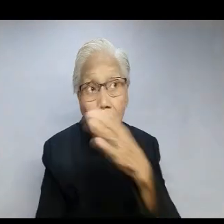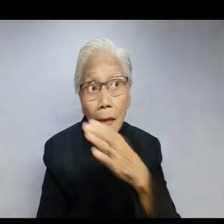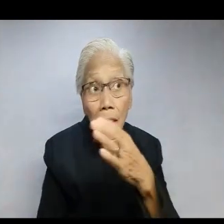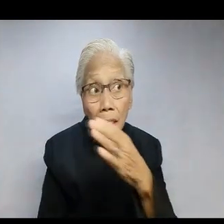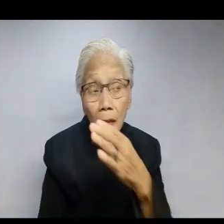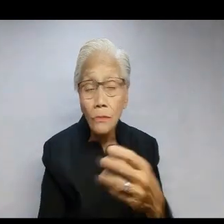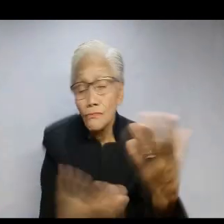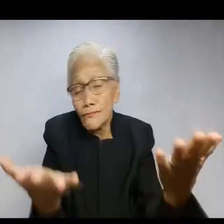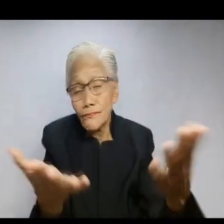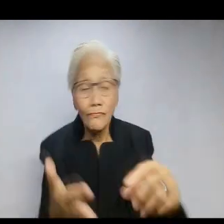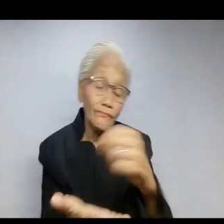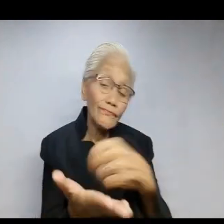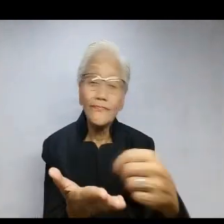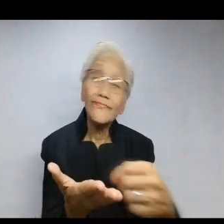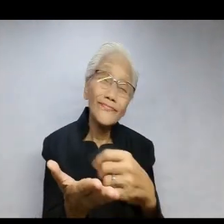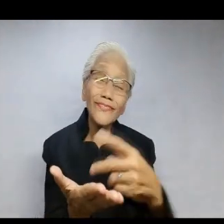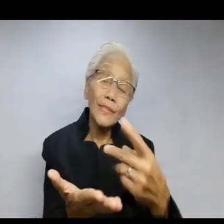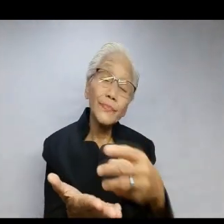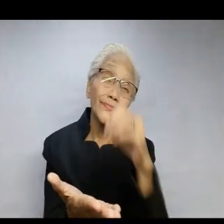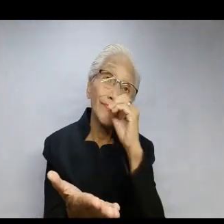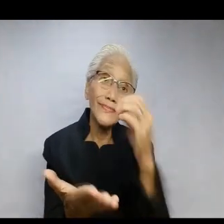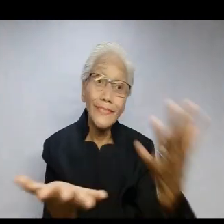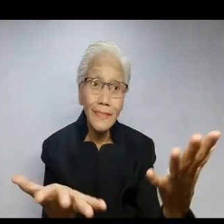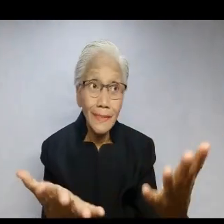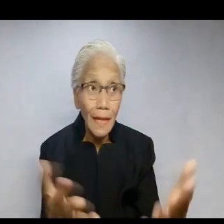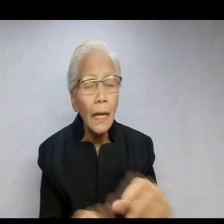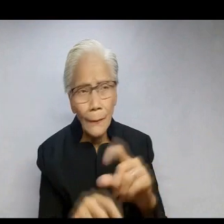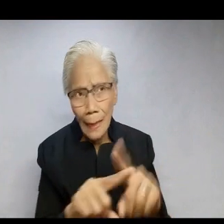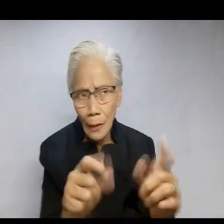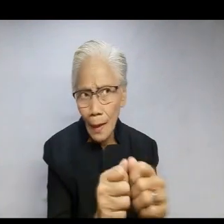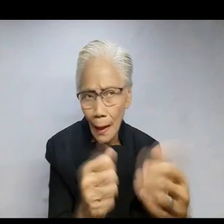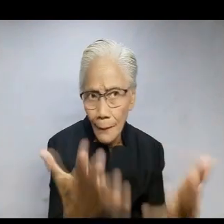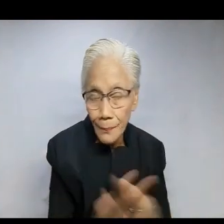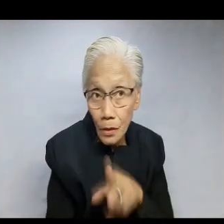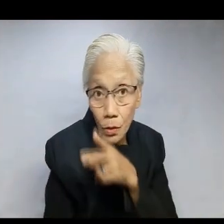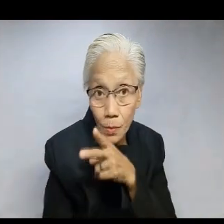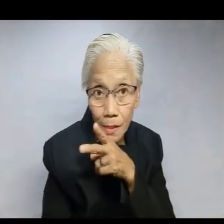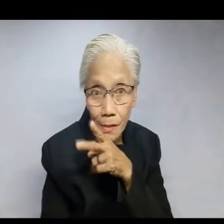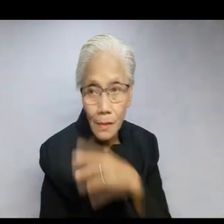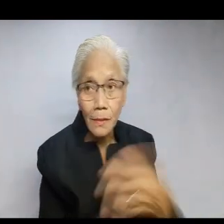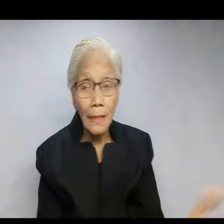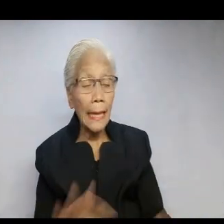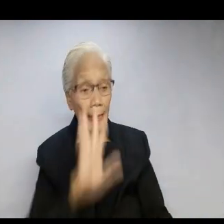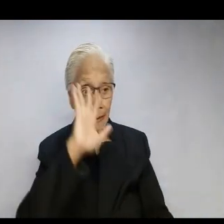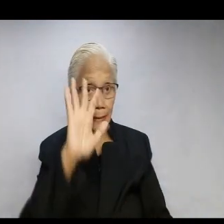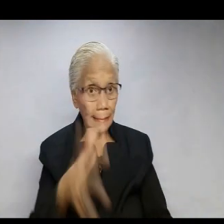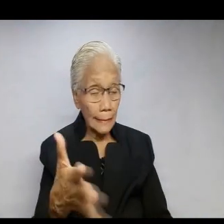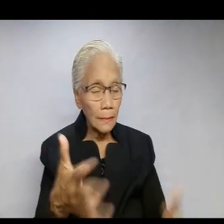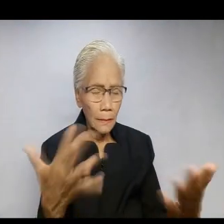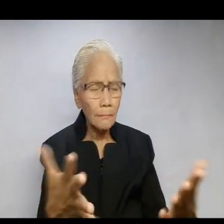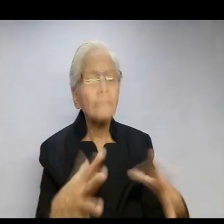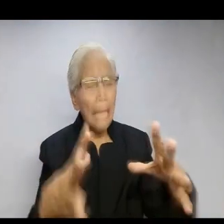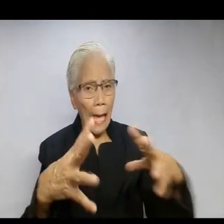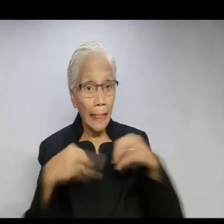canteen, of course, with a notebook and pen in hand for props. Don't invite suspicions. The